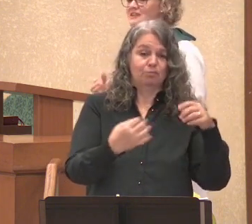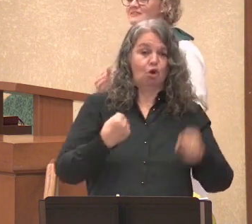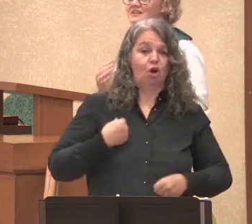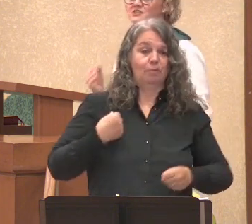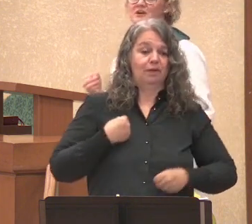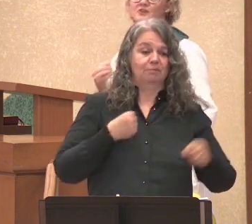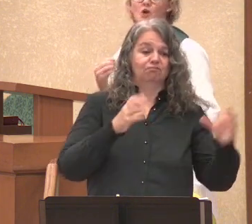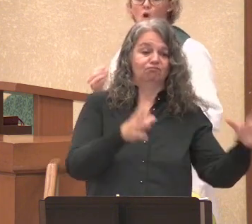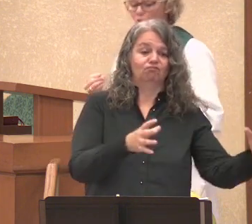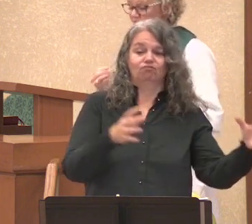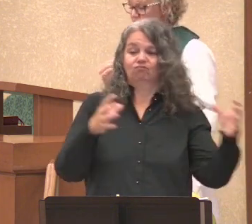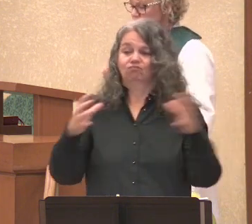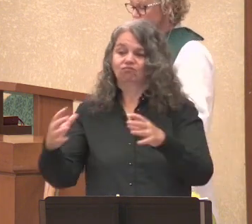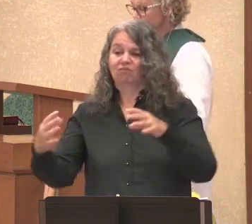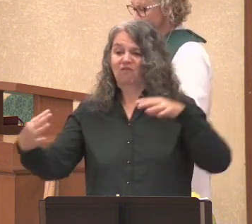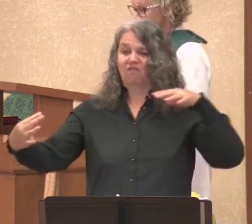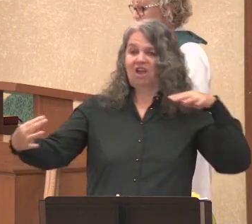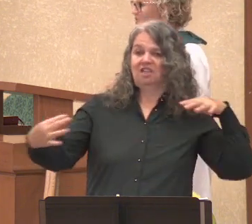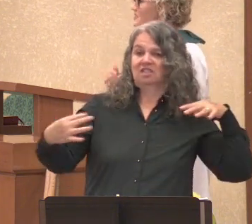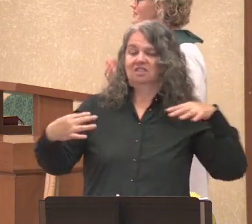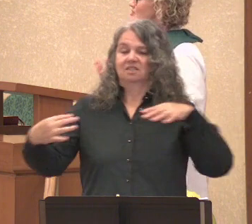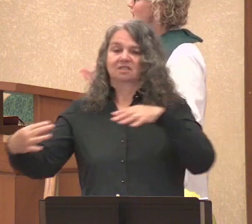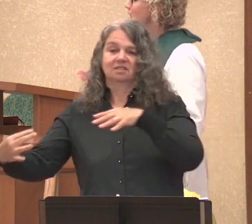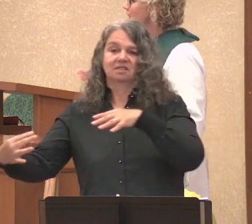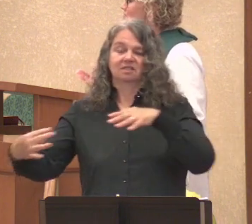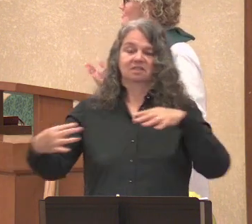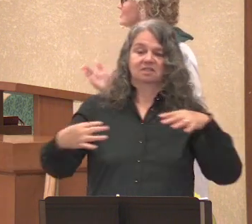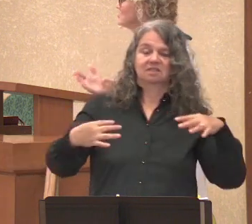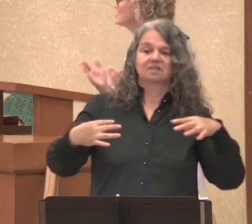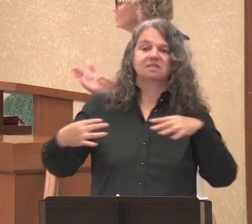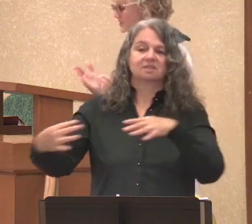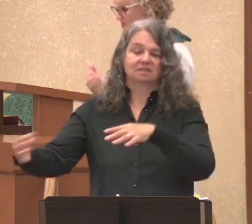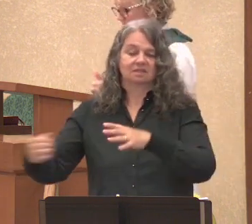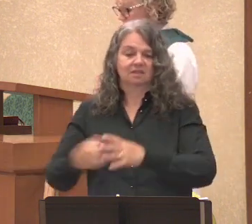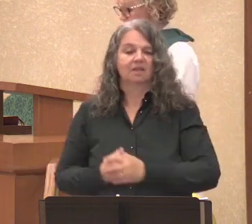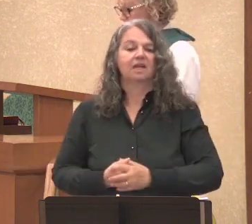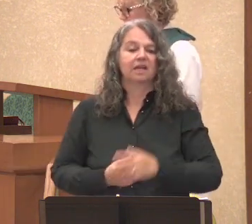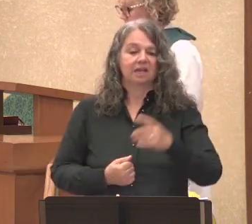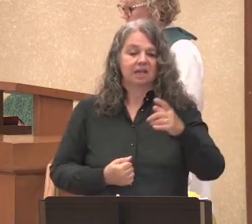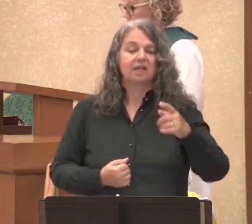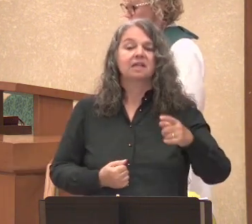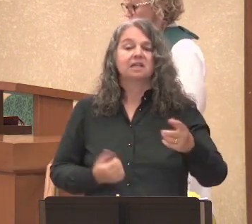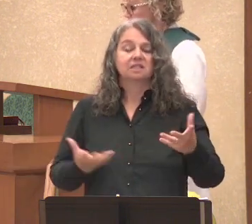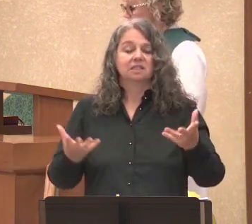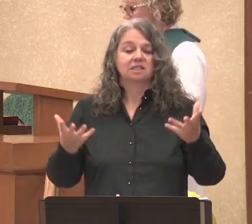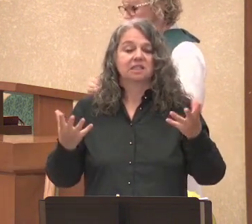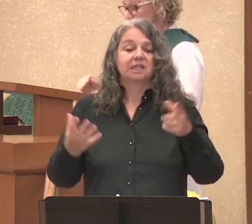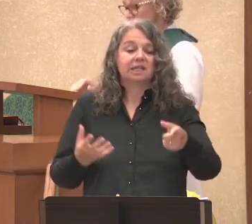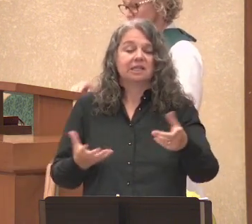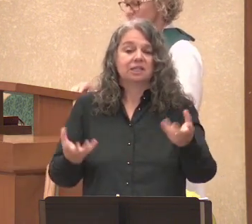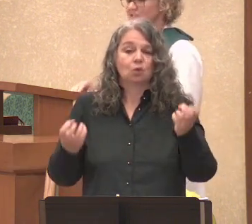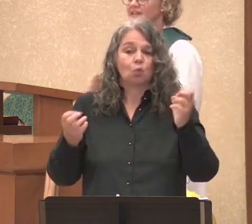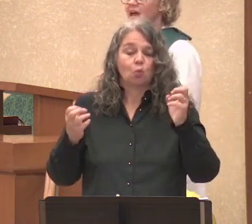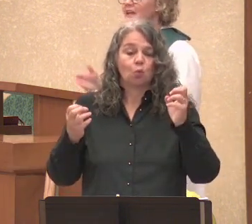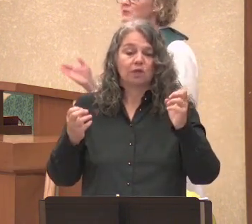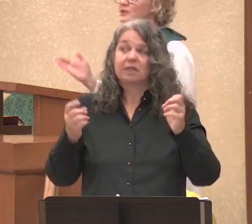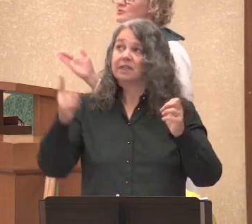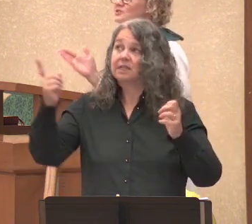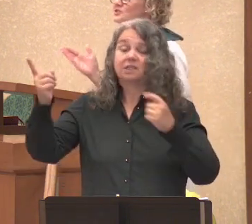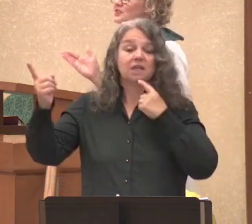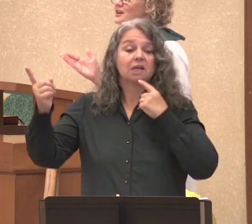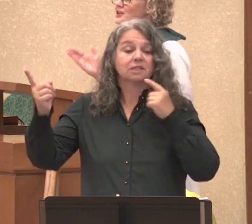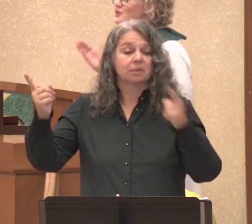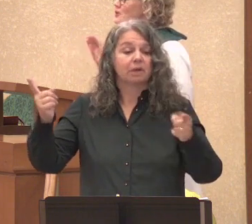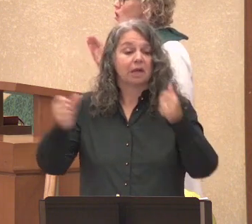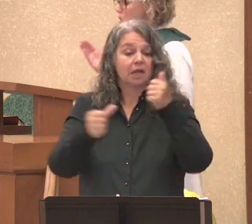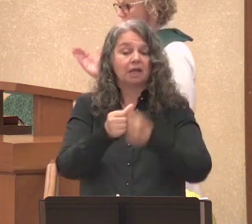to think that it's by their own strength instead of God's that they would win the battle, so he tells Gideon to let anyone who